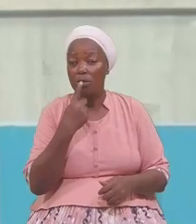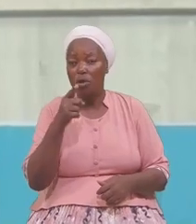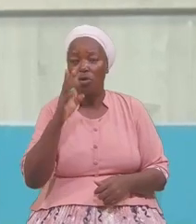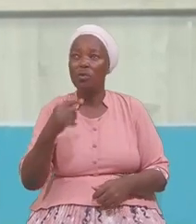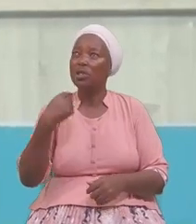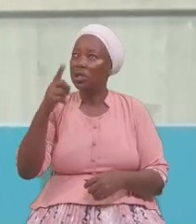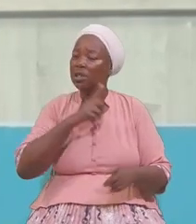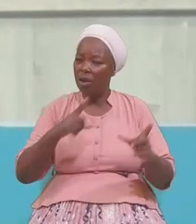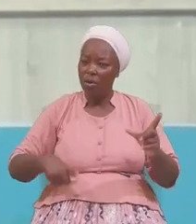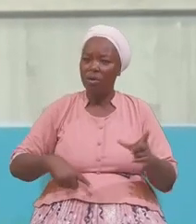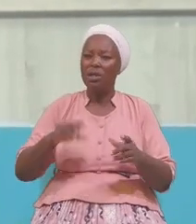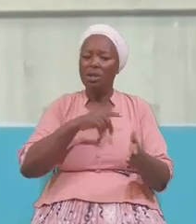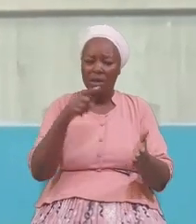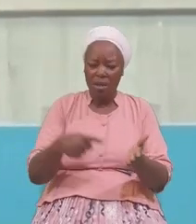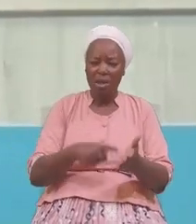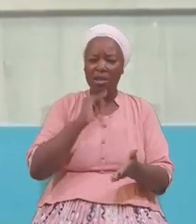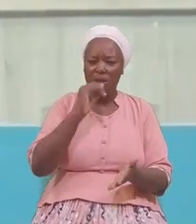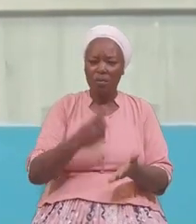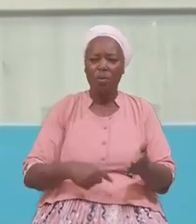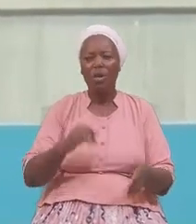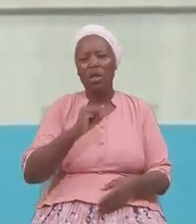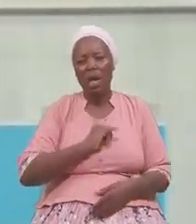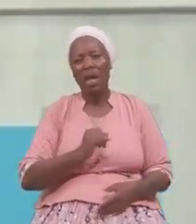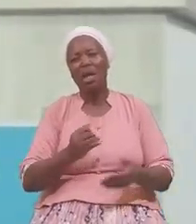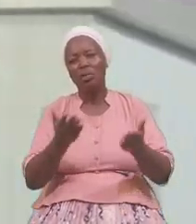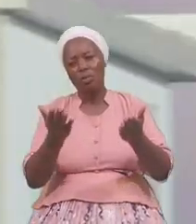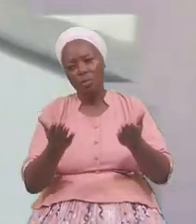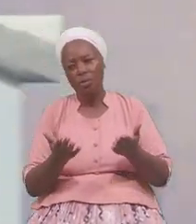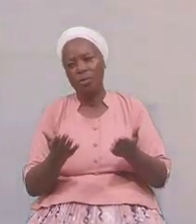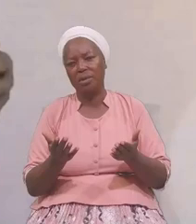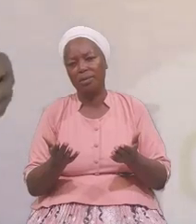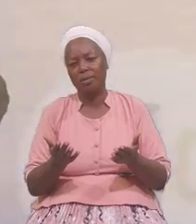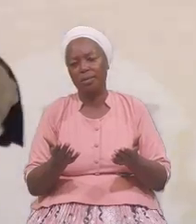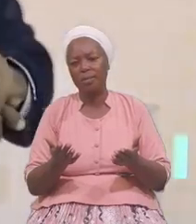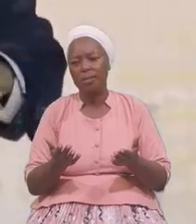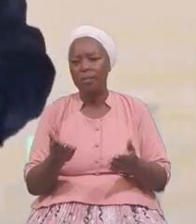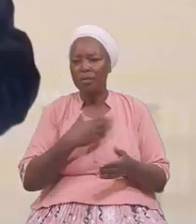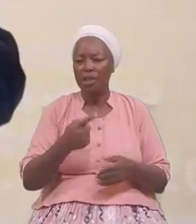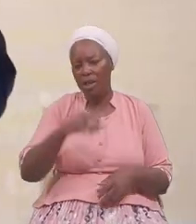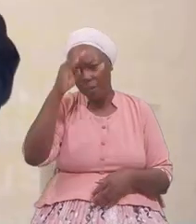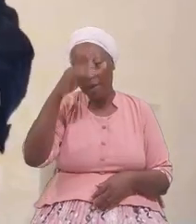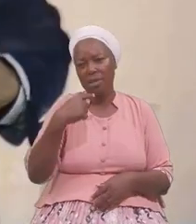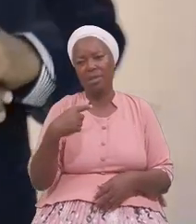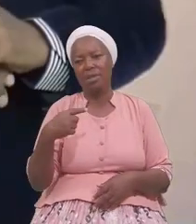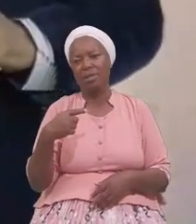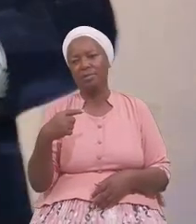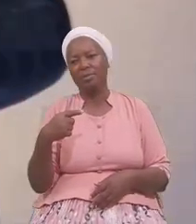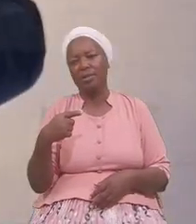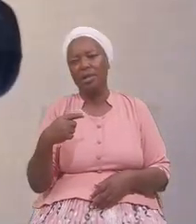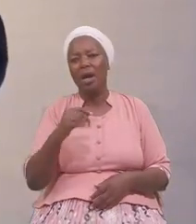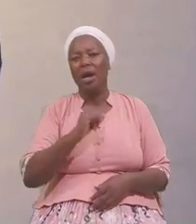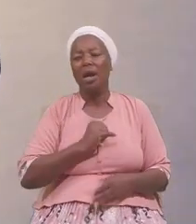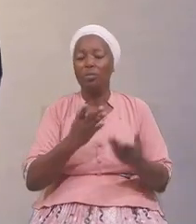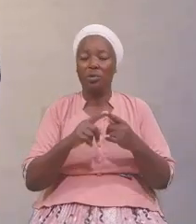him, this is what I want. And the man said, I want to